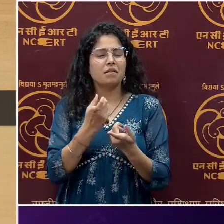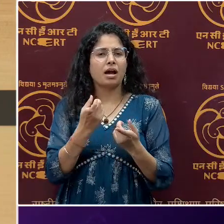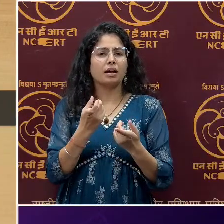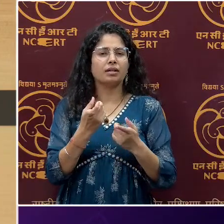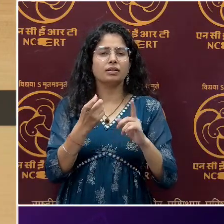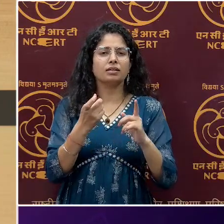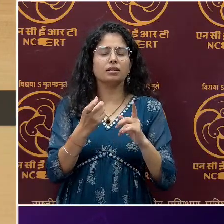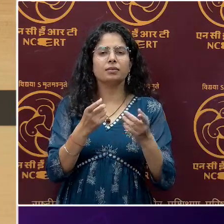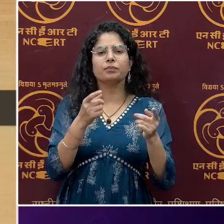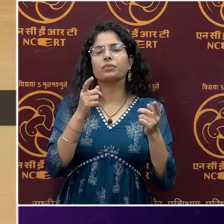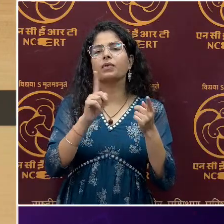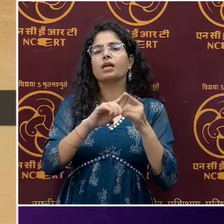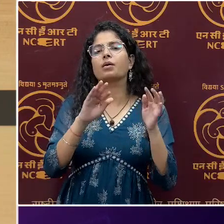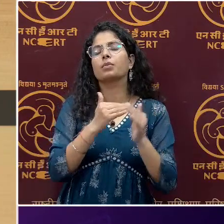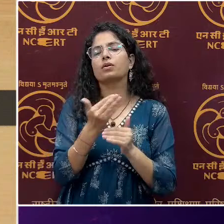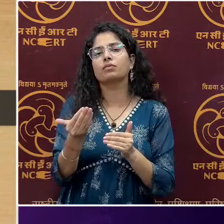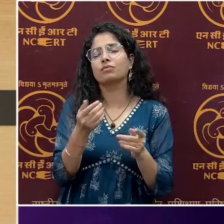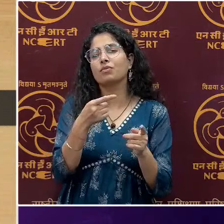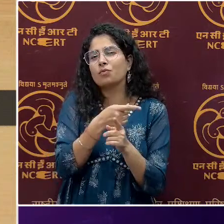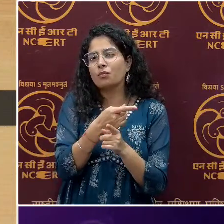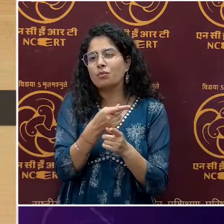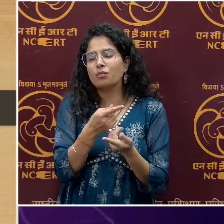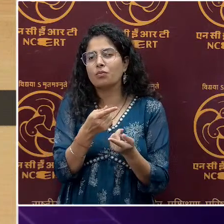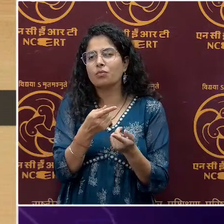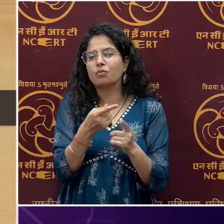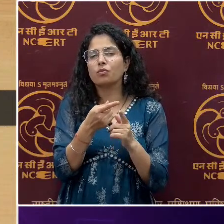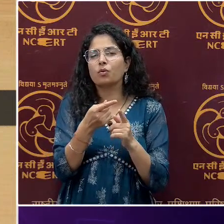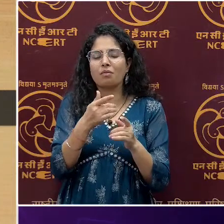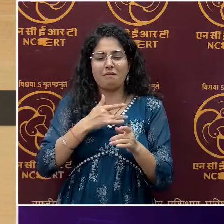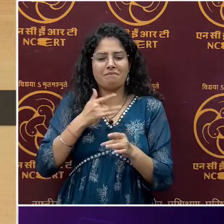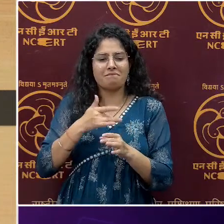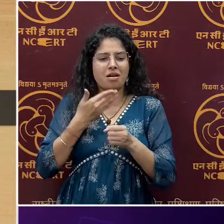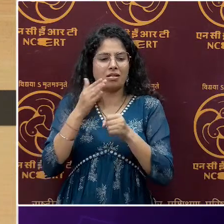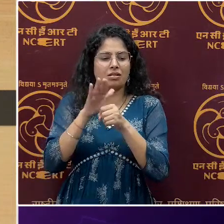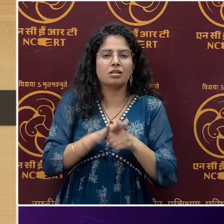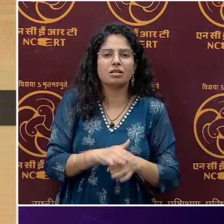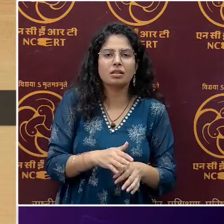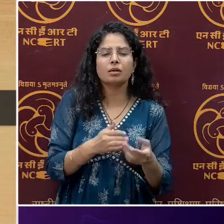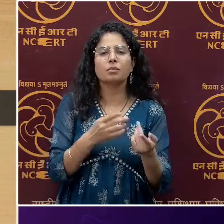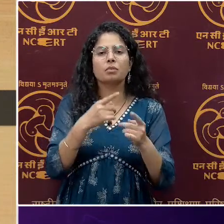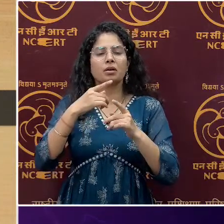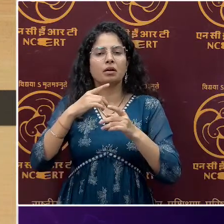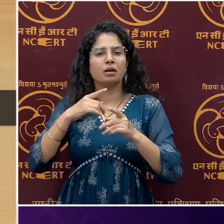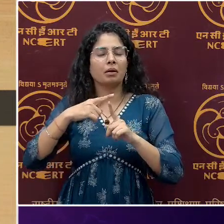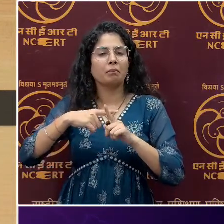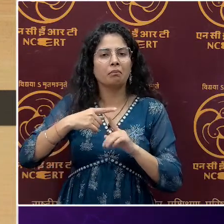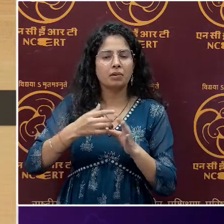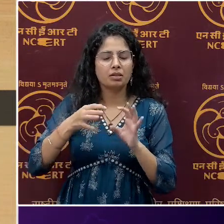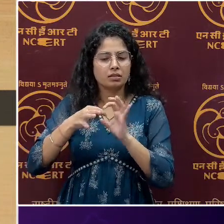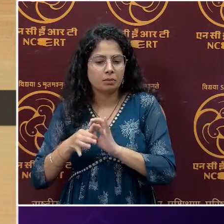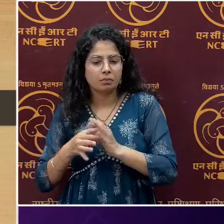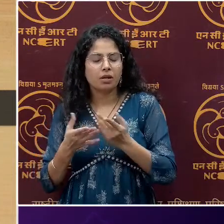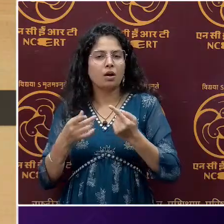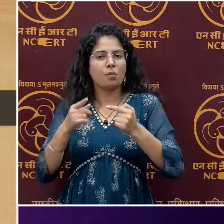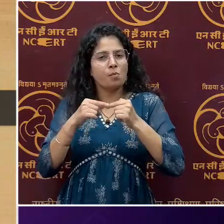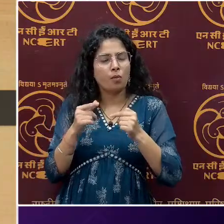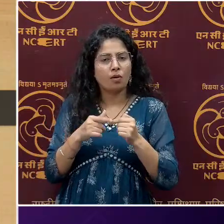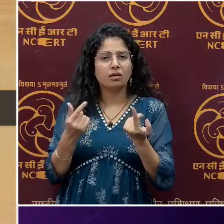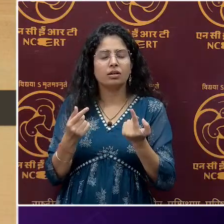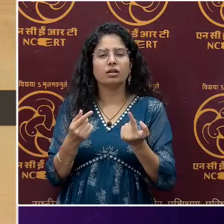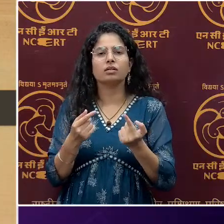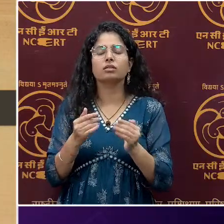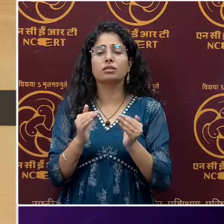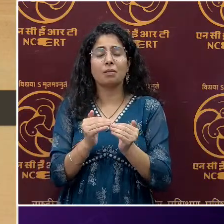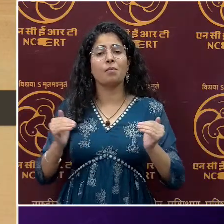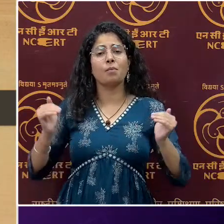Indians happened, ma'am? Because they felt oppressed. Oppressed, economic oppression is there, political oppression is there, and above